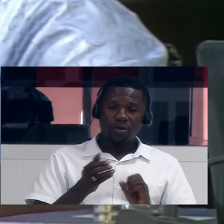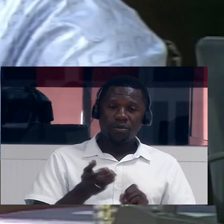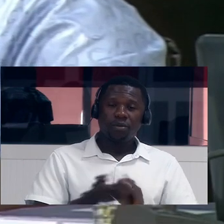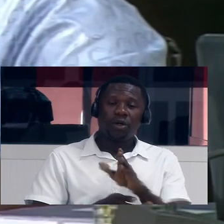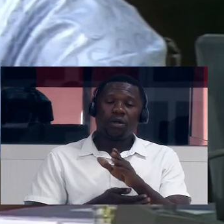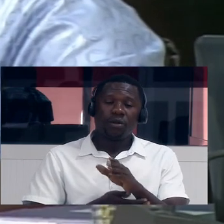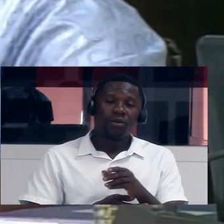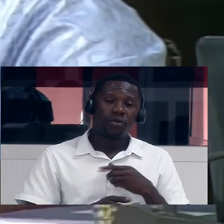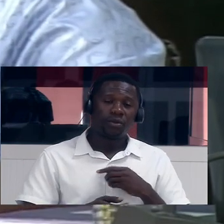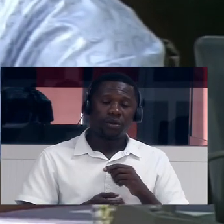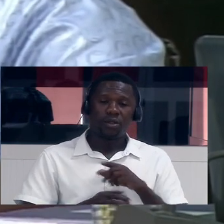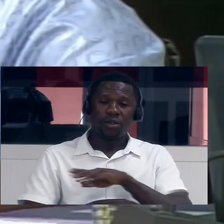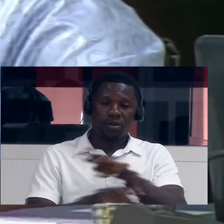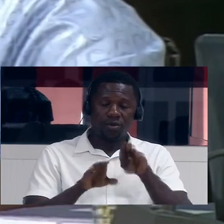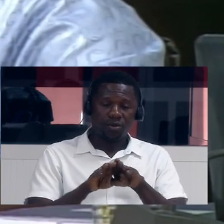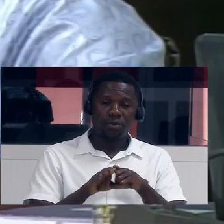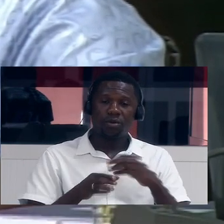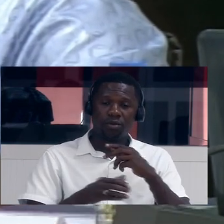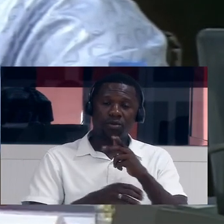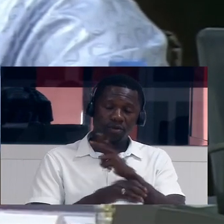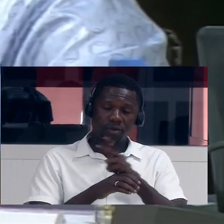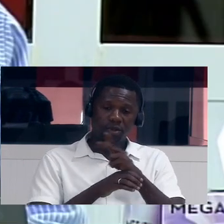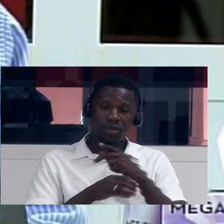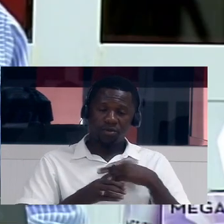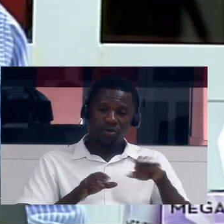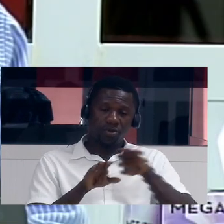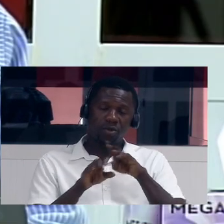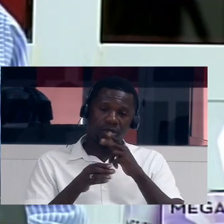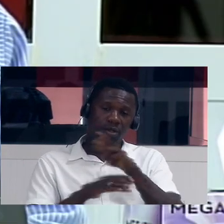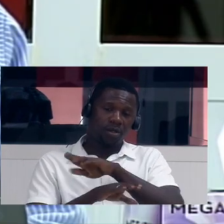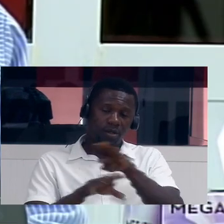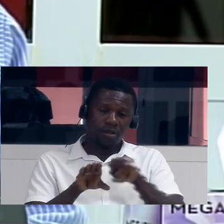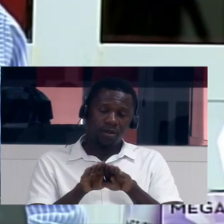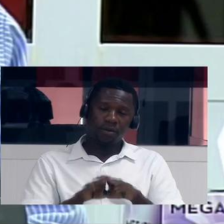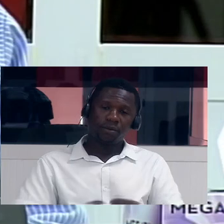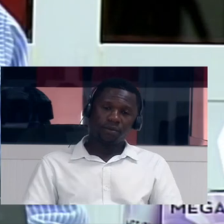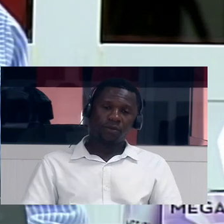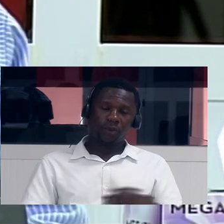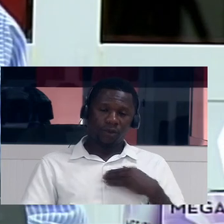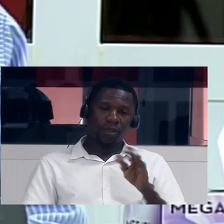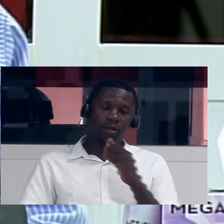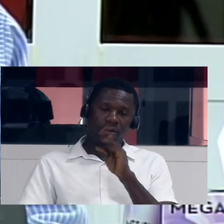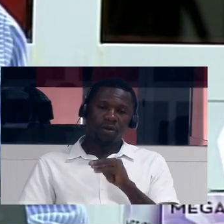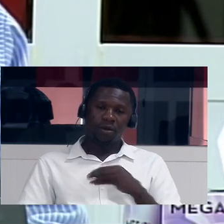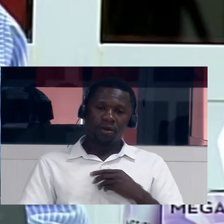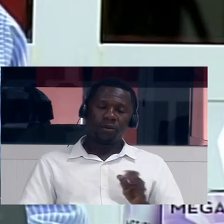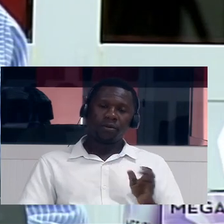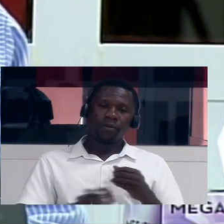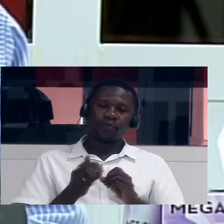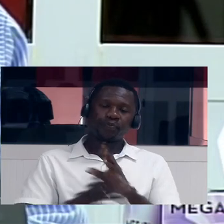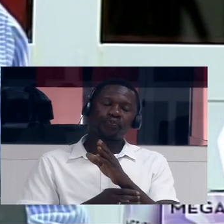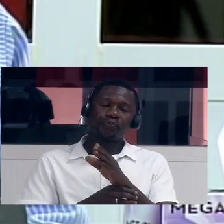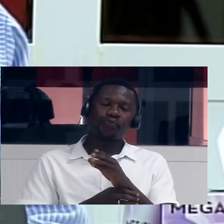to the forces that would be on the ground? I did that. I passed it on to the deputy, to the CMC, to the operations commander.